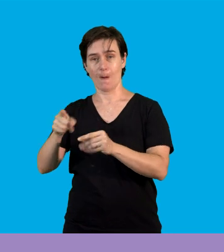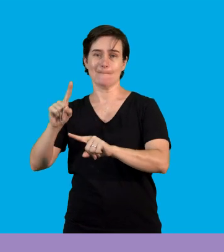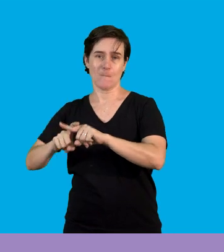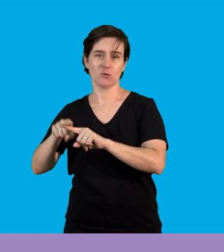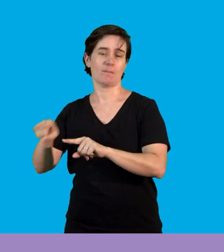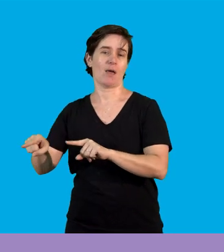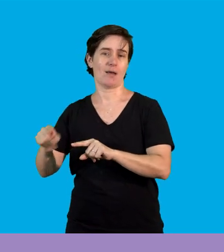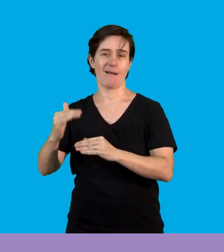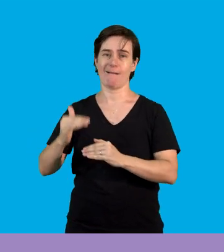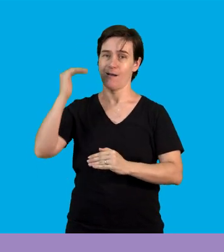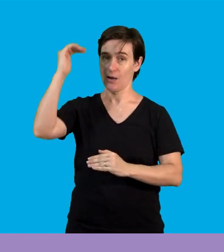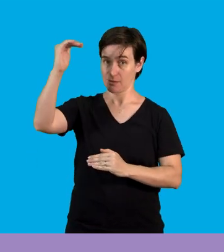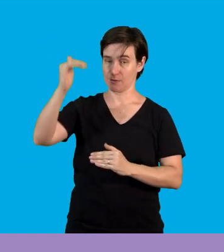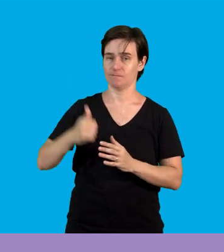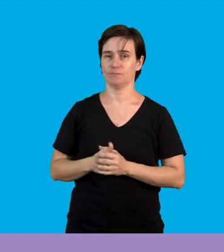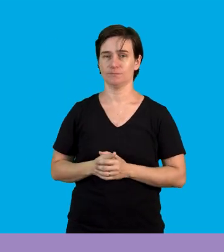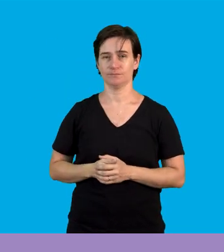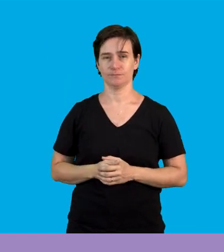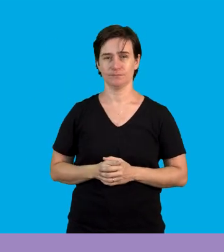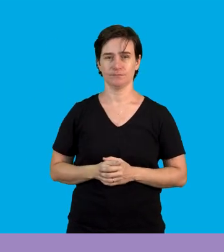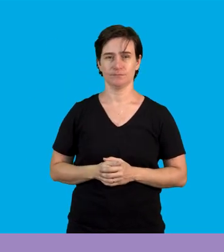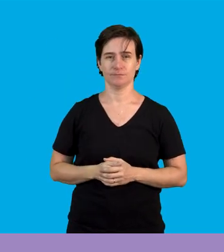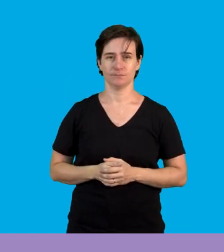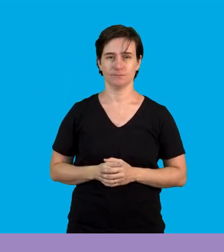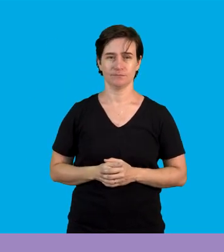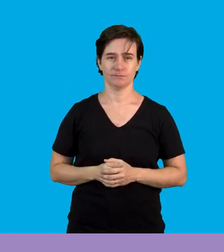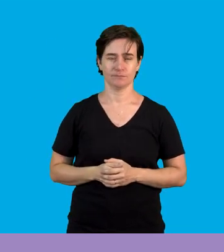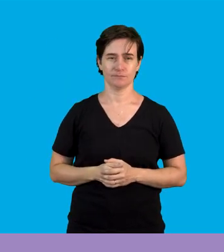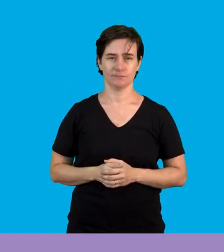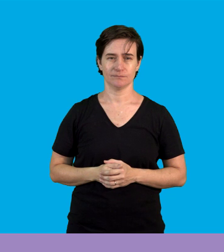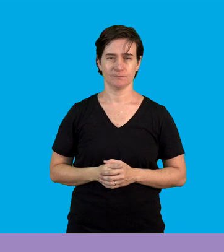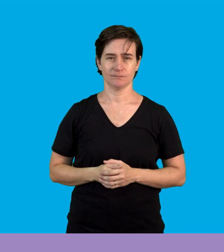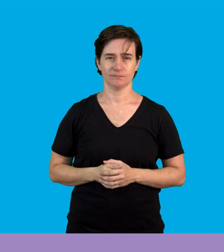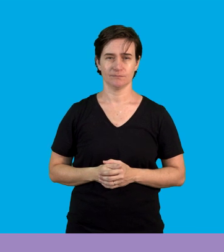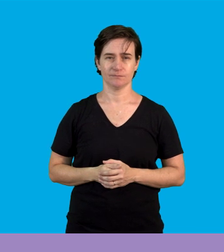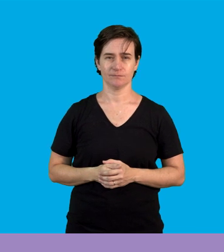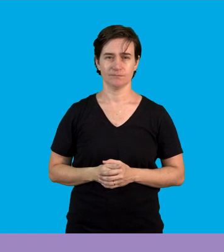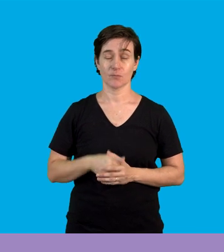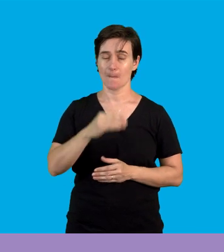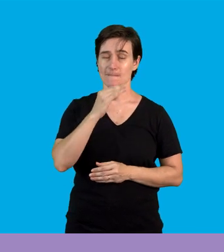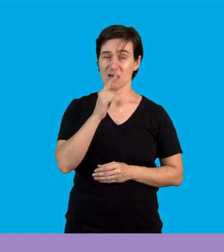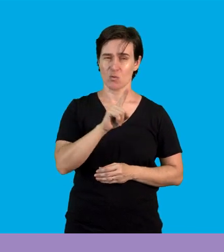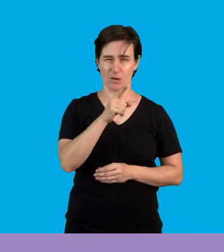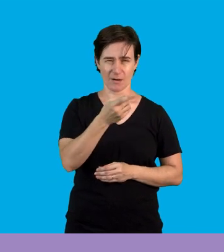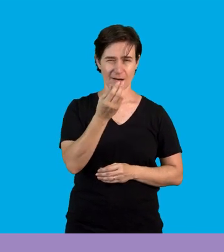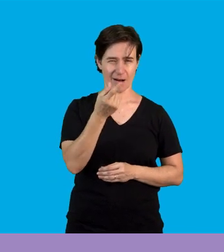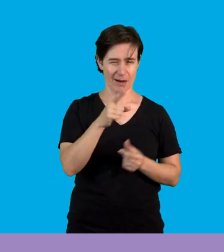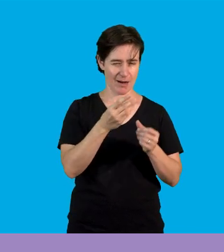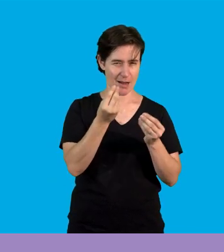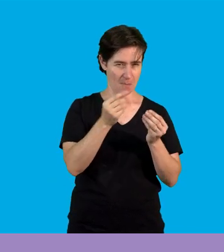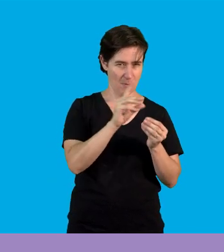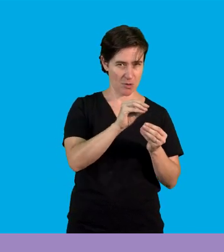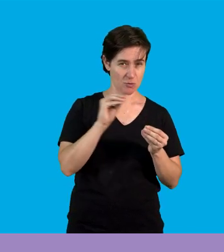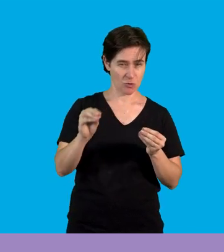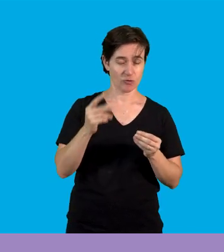multiply that by the height. So the volume of this cylinder here is going to be, now remember,